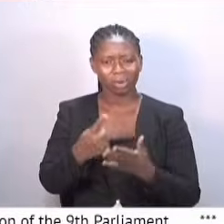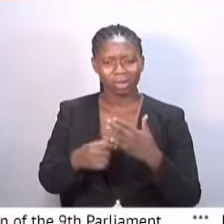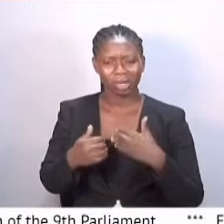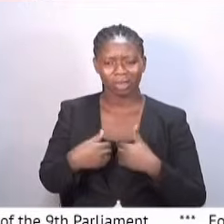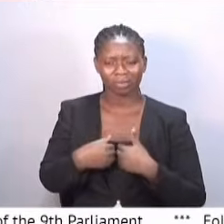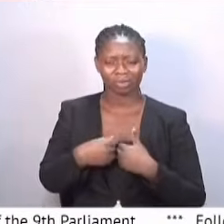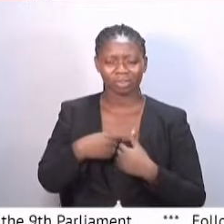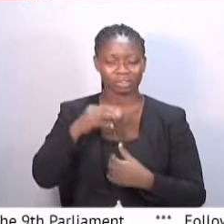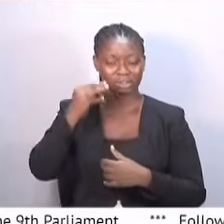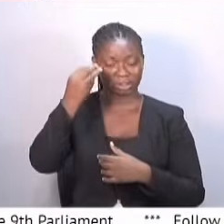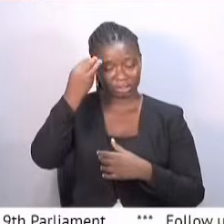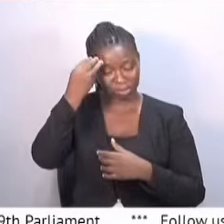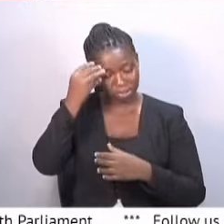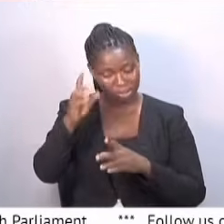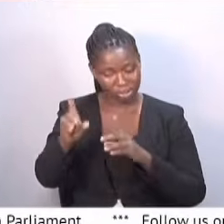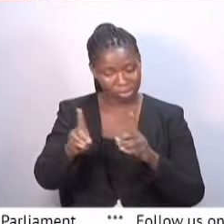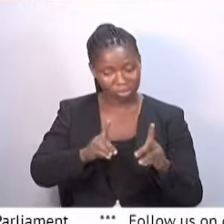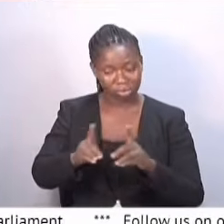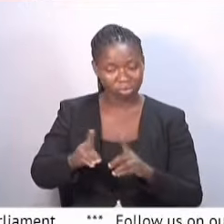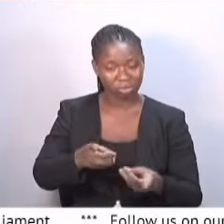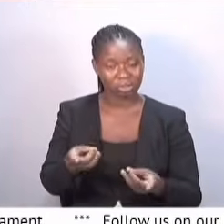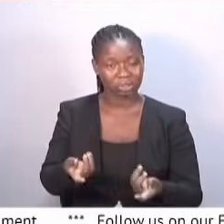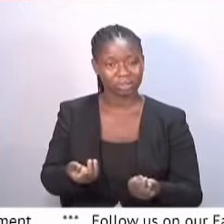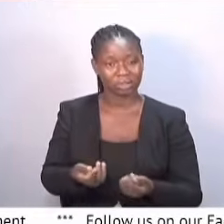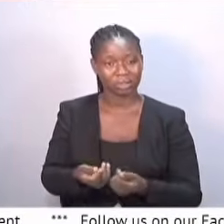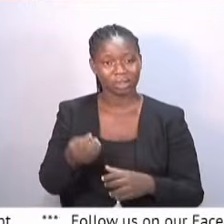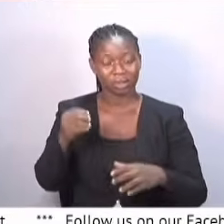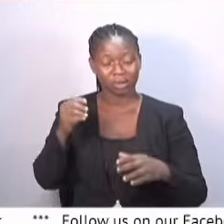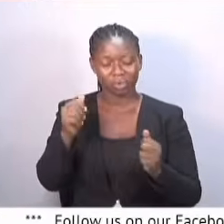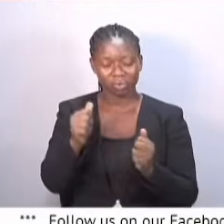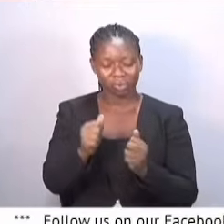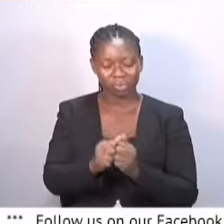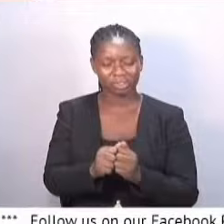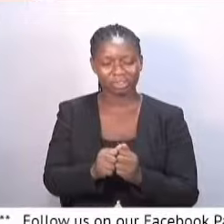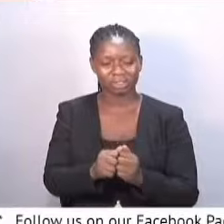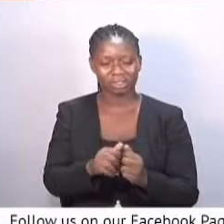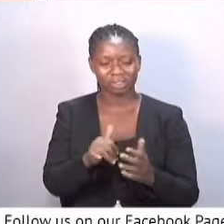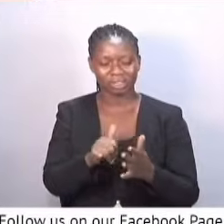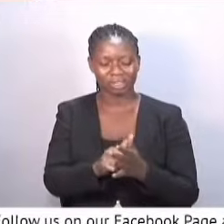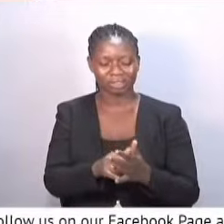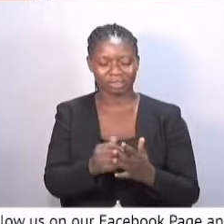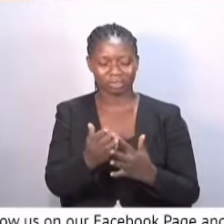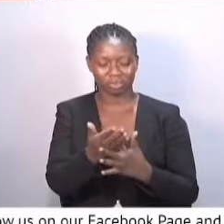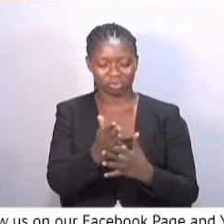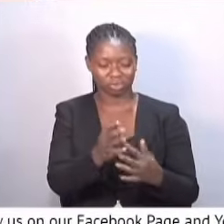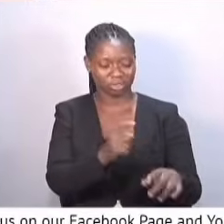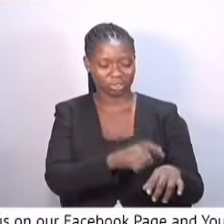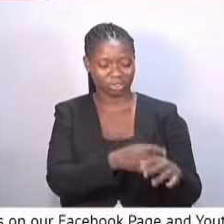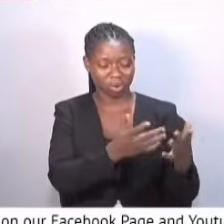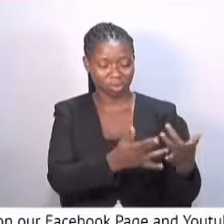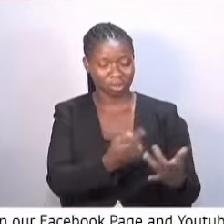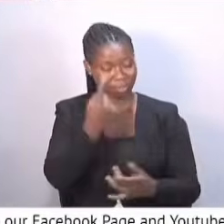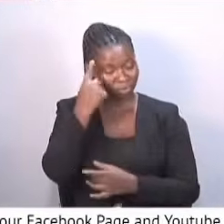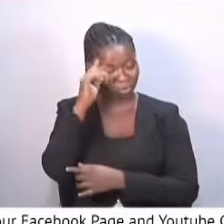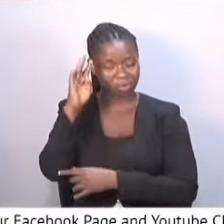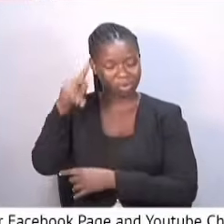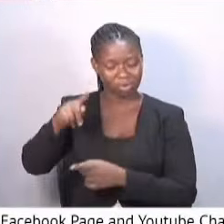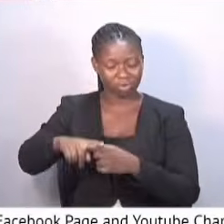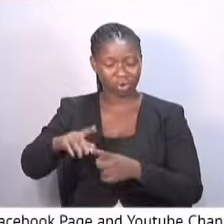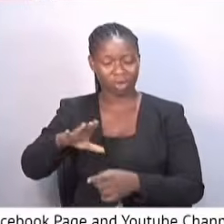the ministry been doing with this, within this period of waiting on the BP to